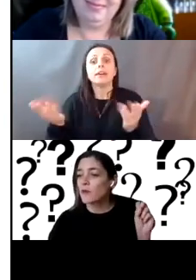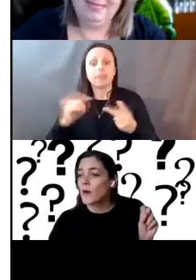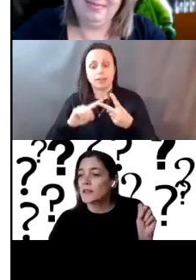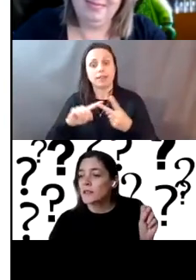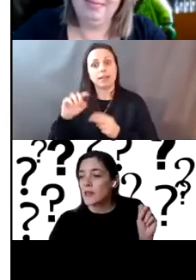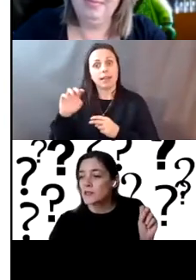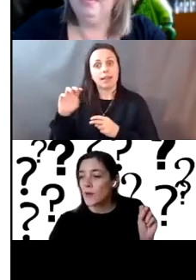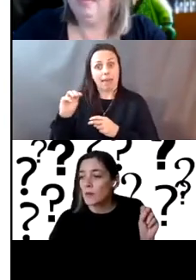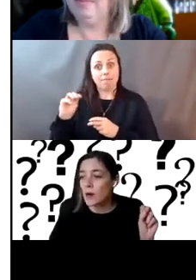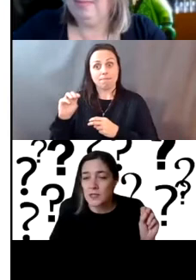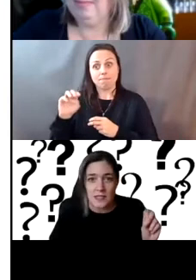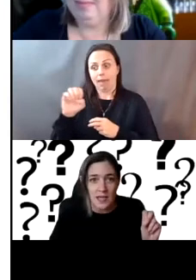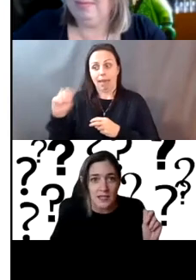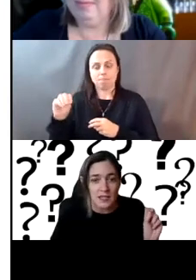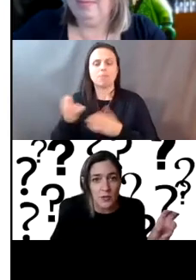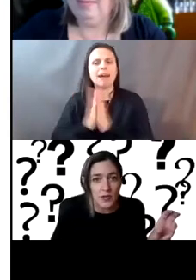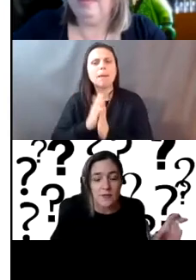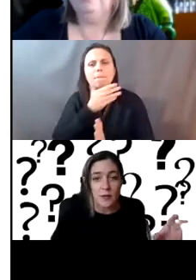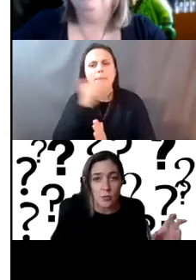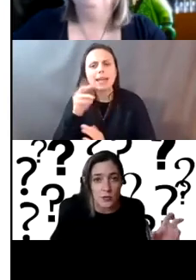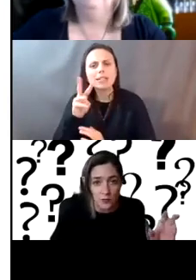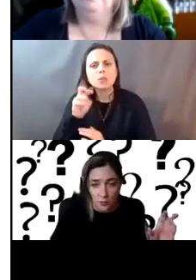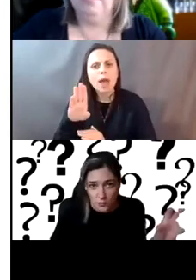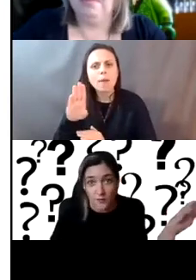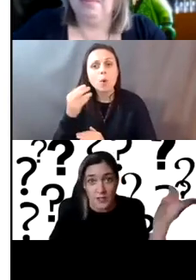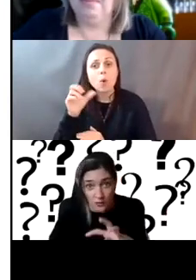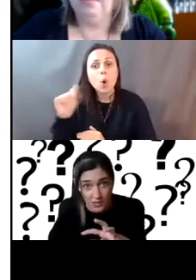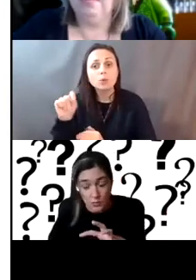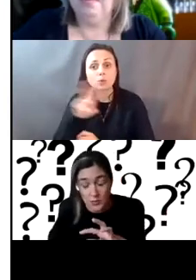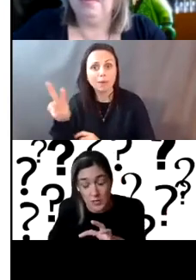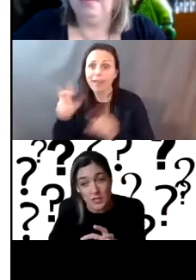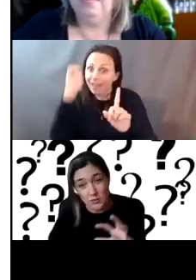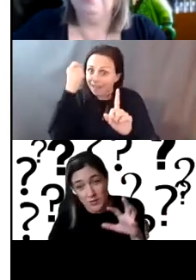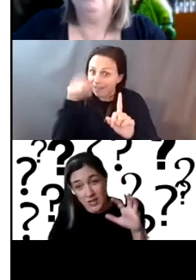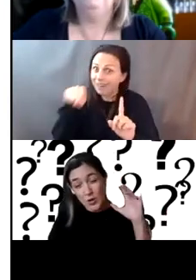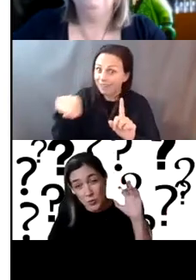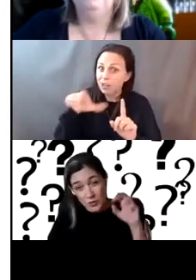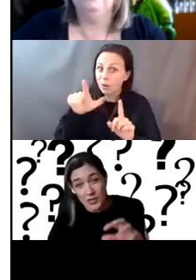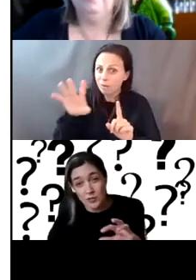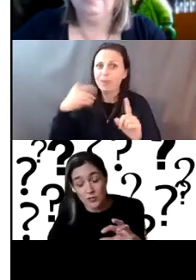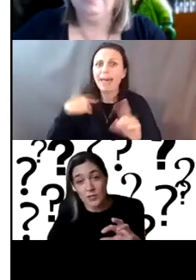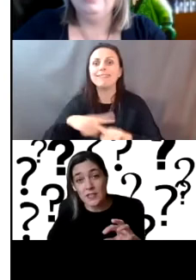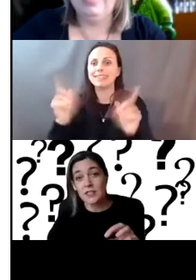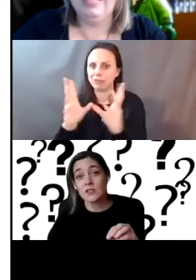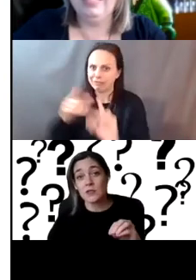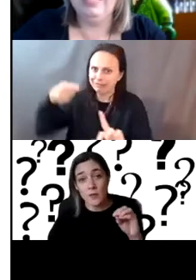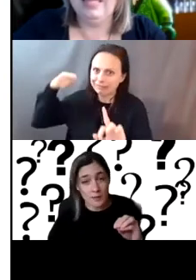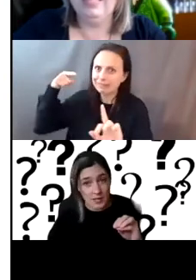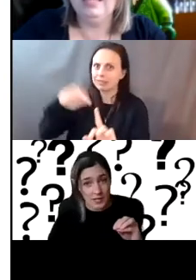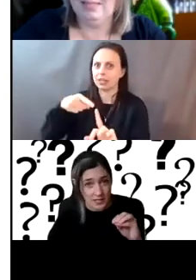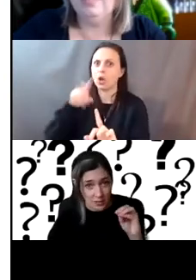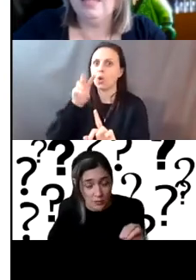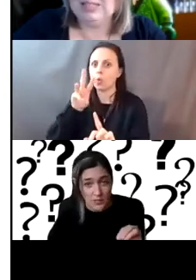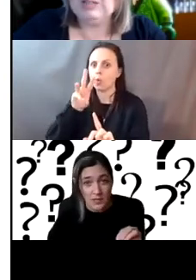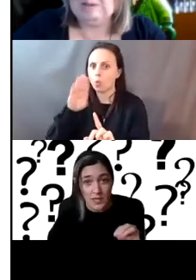M of what is the best web hosting site? And I do want to say on February 24th, we have a different expert speaking who's really going to drill into